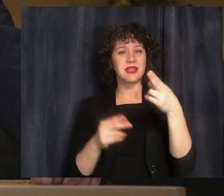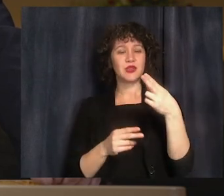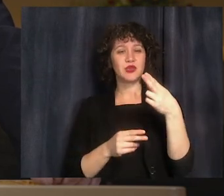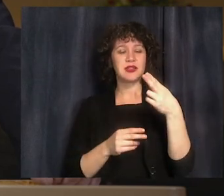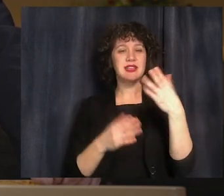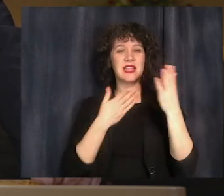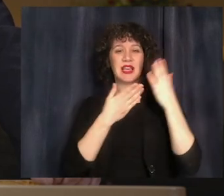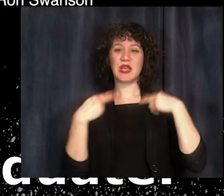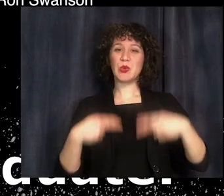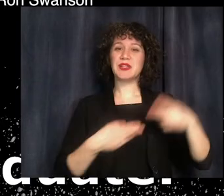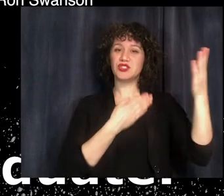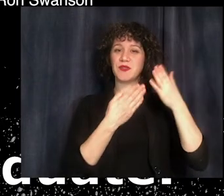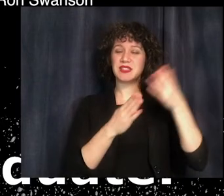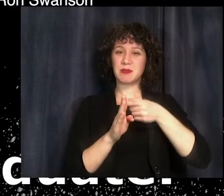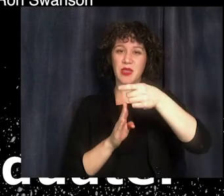pathway.